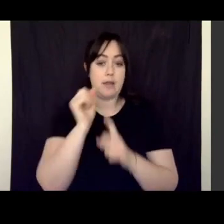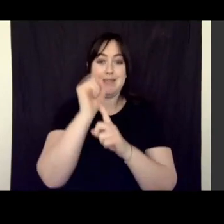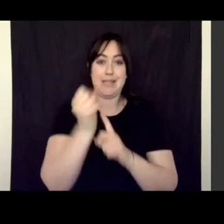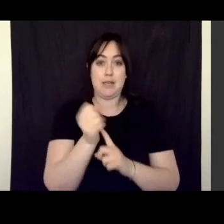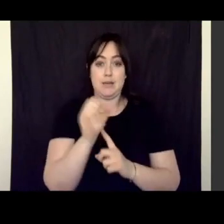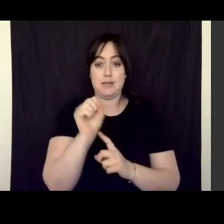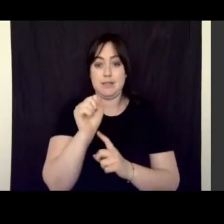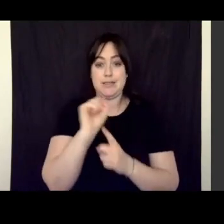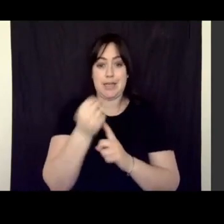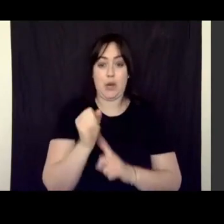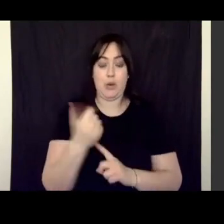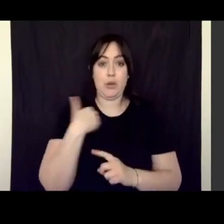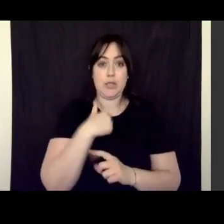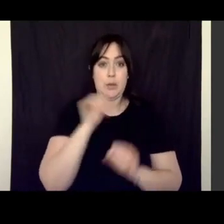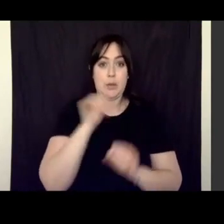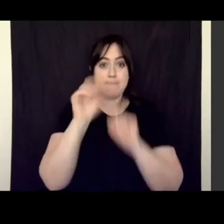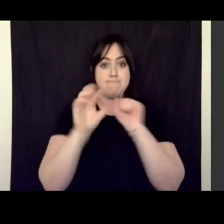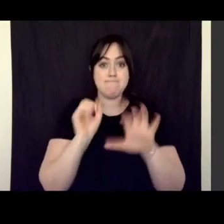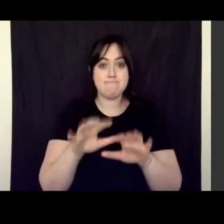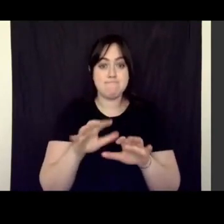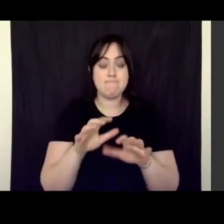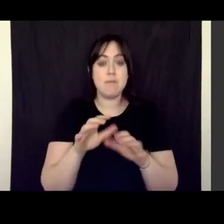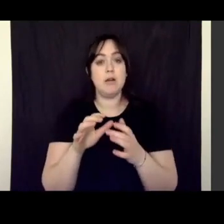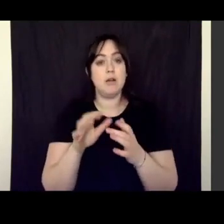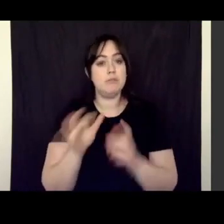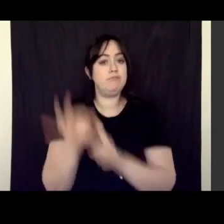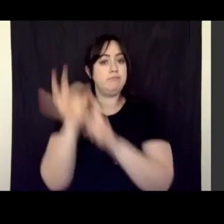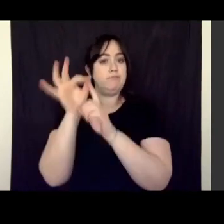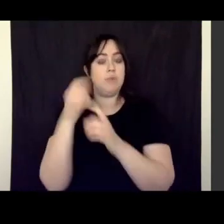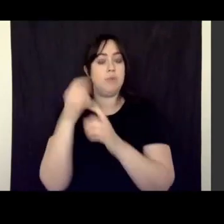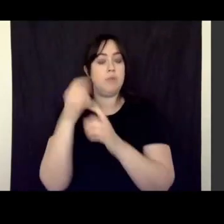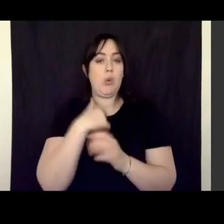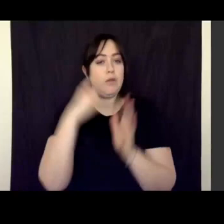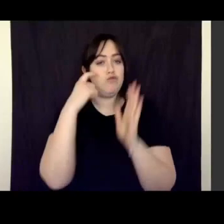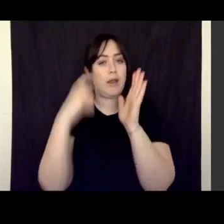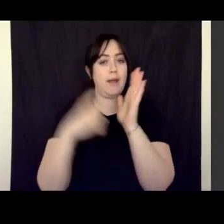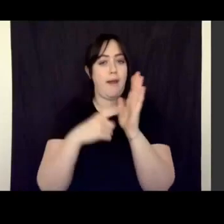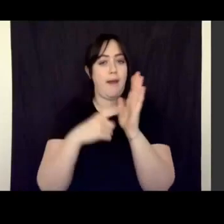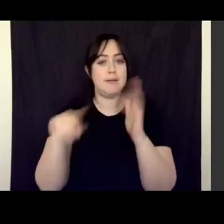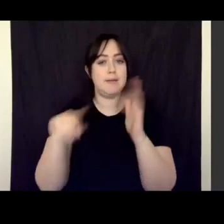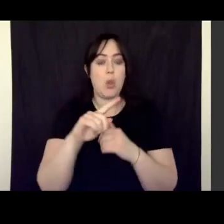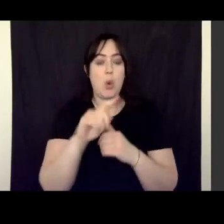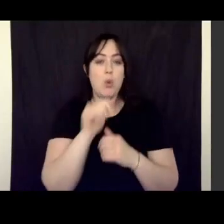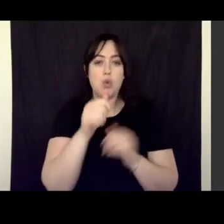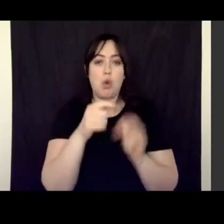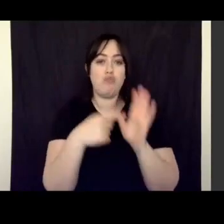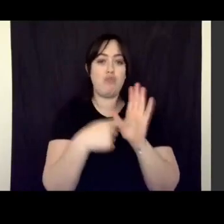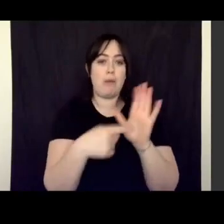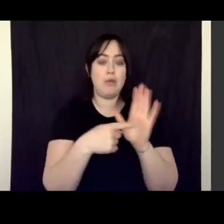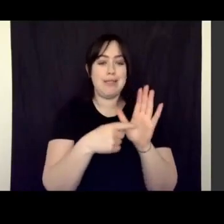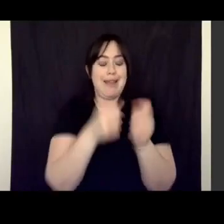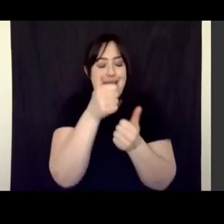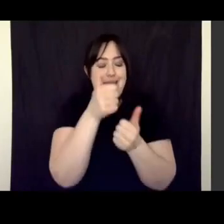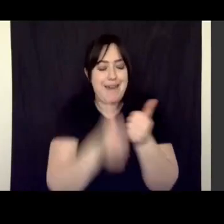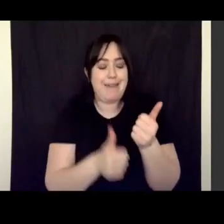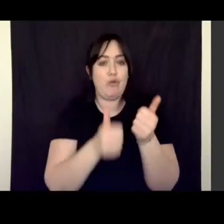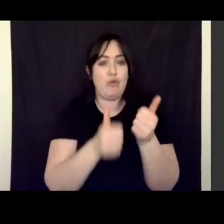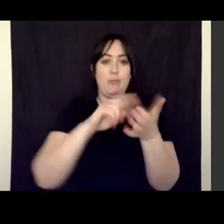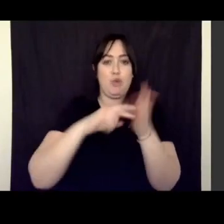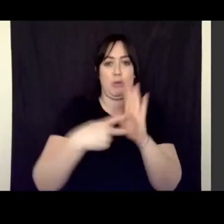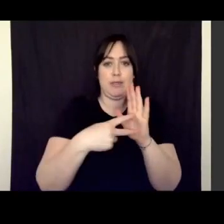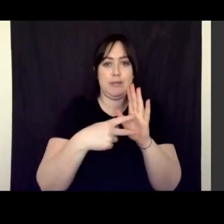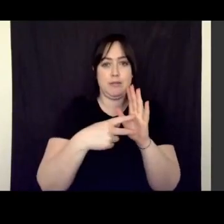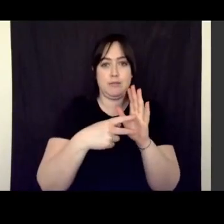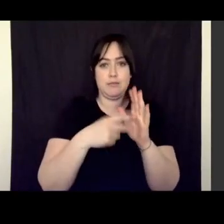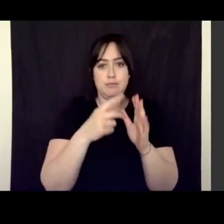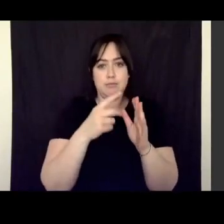don't necessarily represent every single purpose for utilizing data. But we're really using the